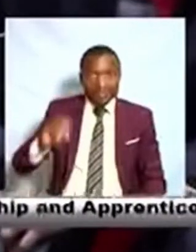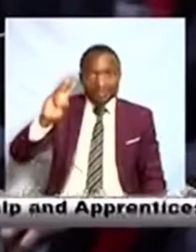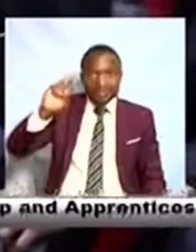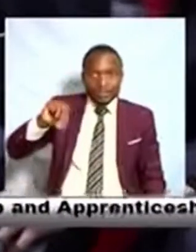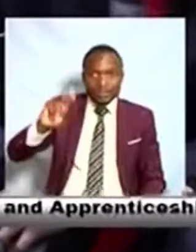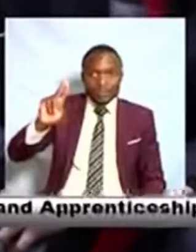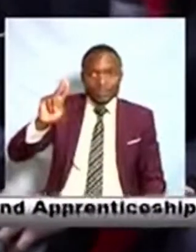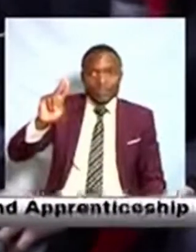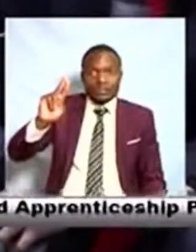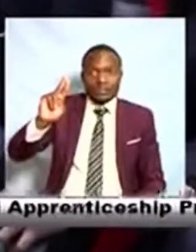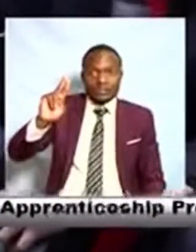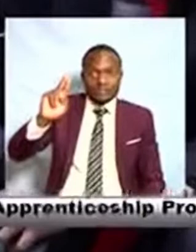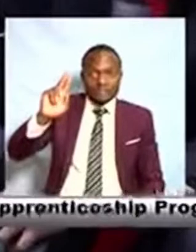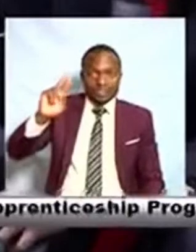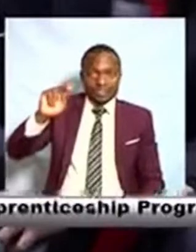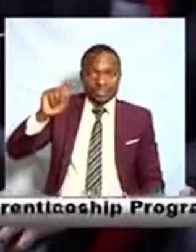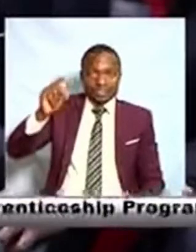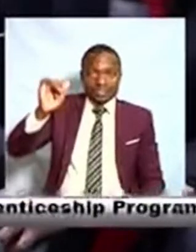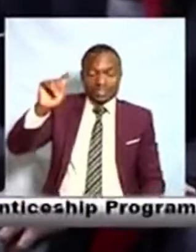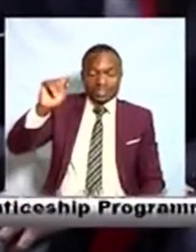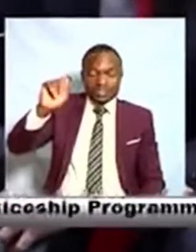Mizimani Mutinta.